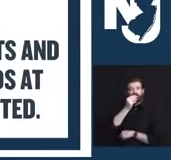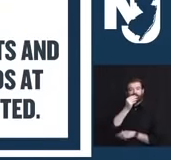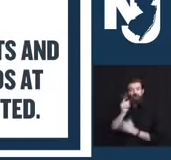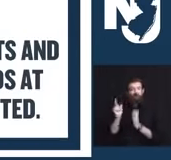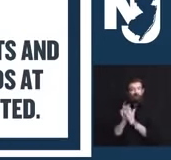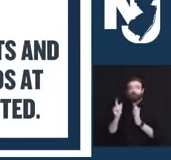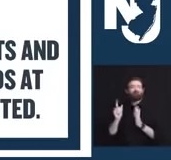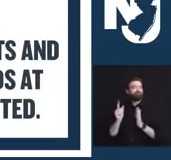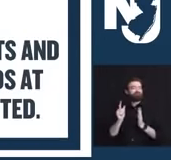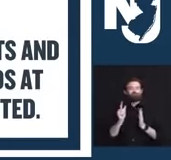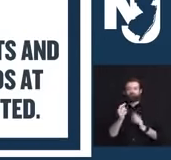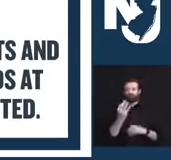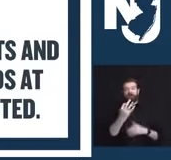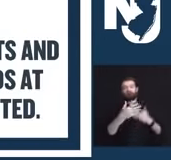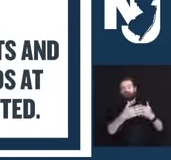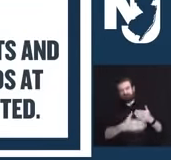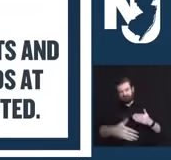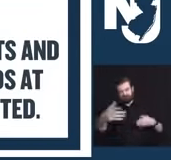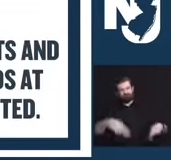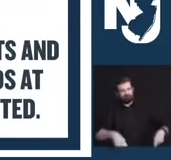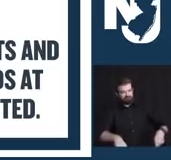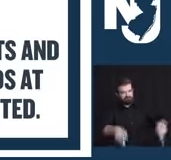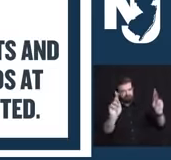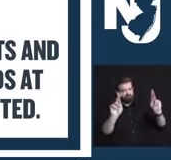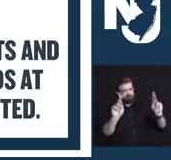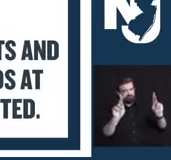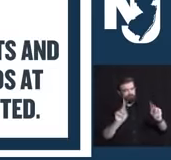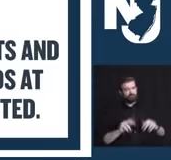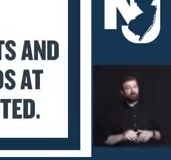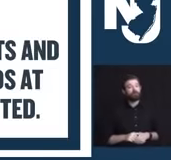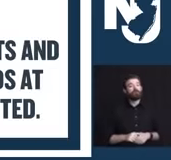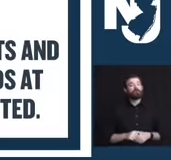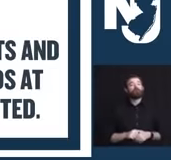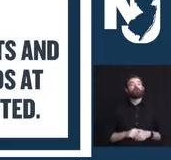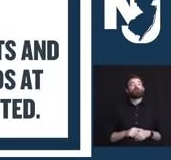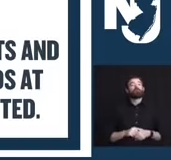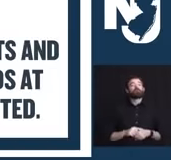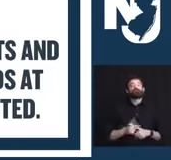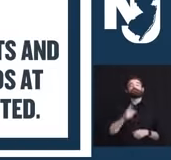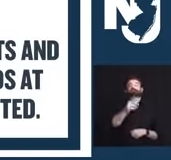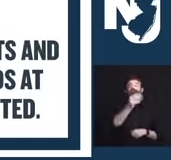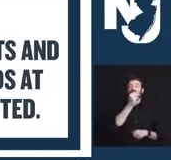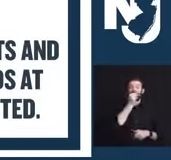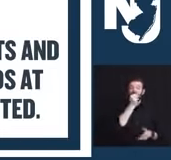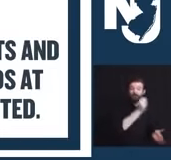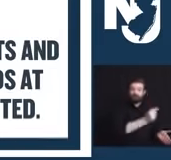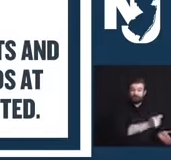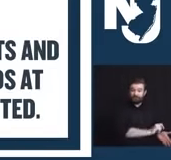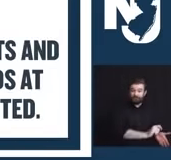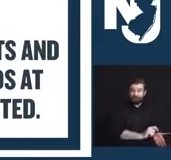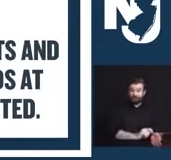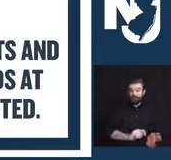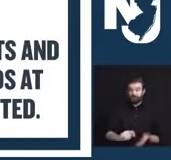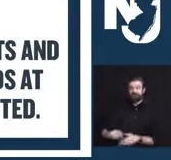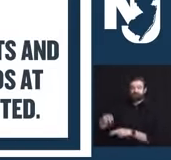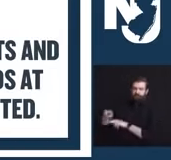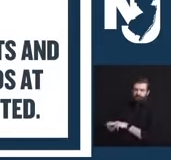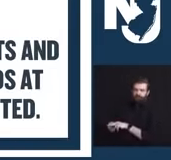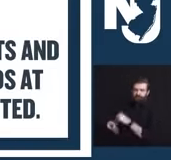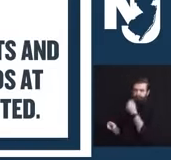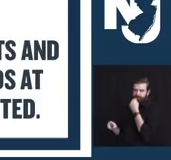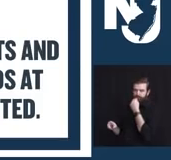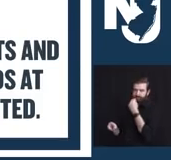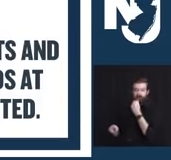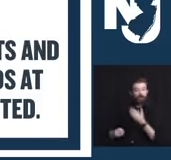limitations requiring food and drinks to be consumed while seated. Additionally, if you're not seated at your table while eating or drinking, you'll continue